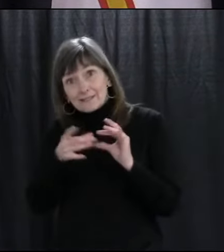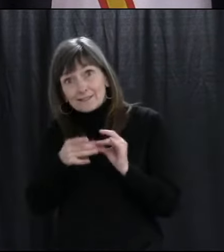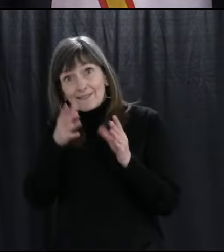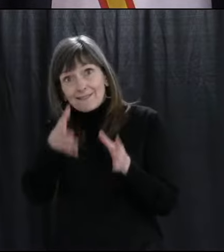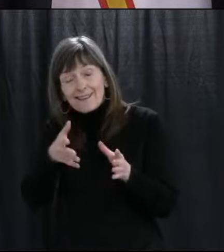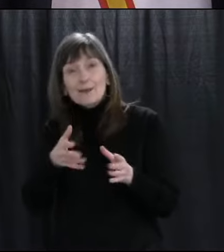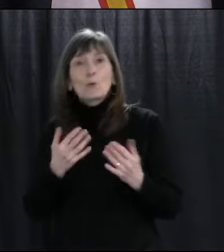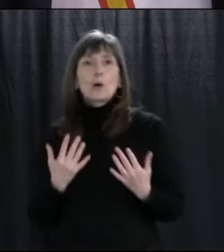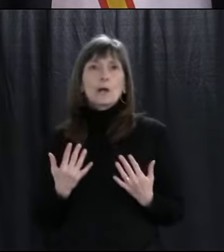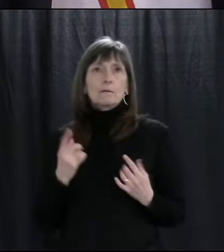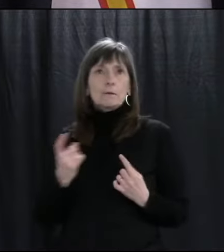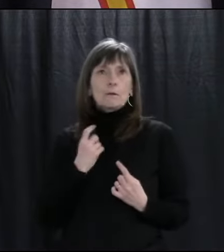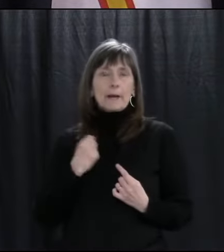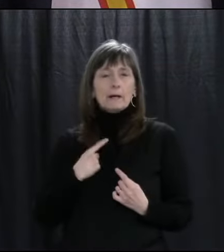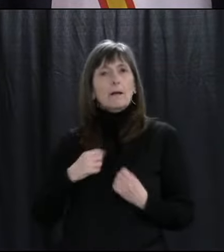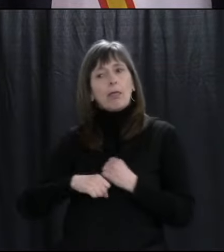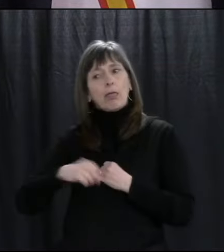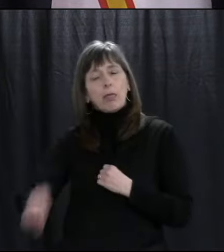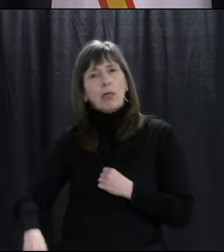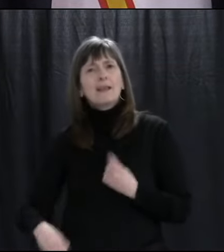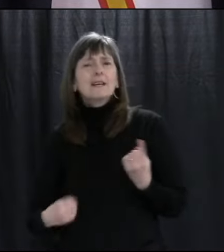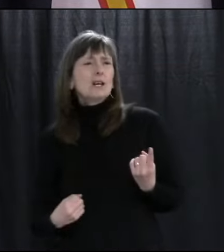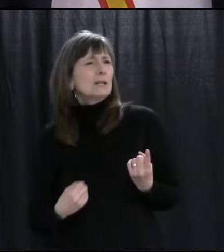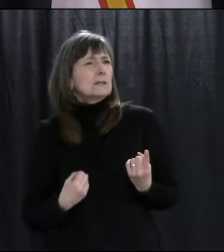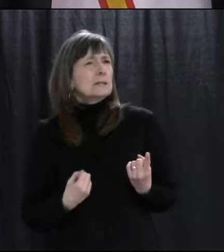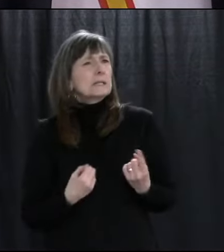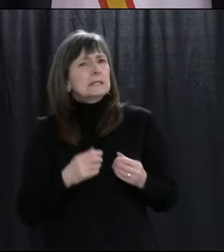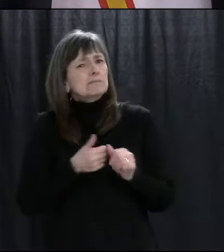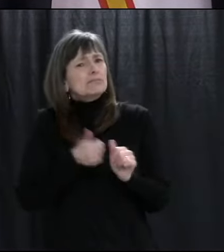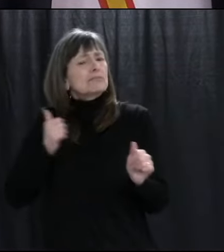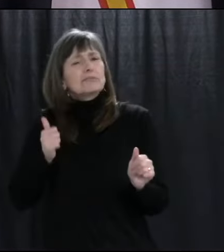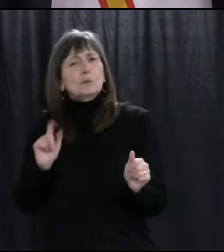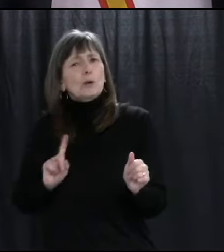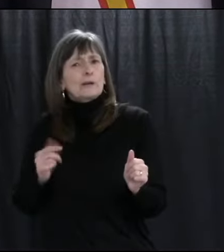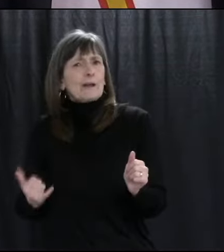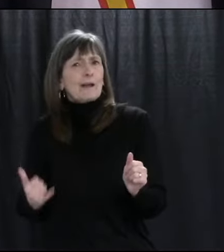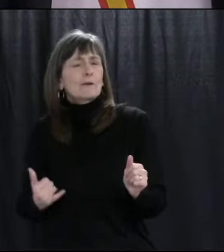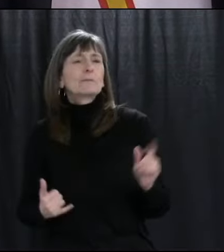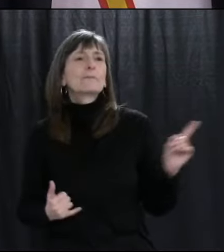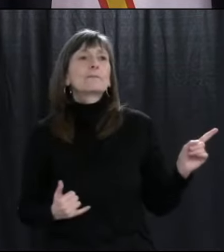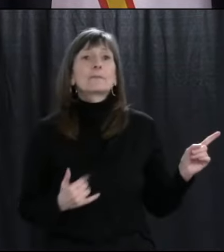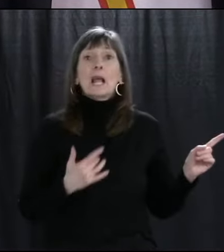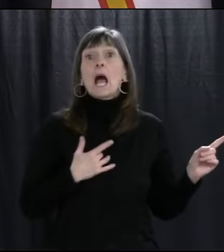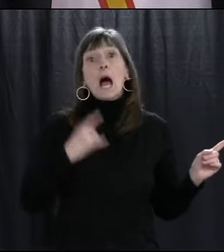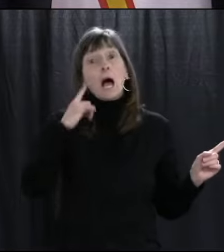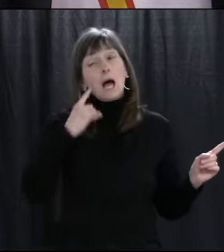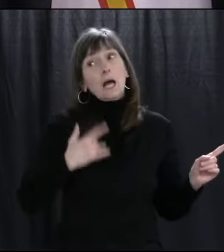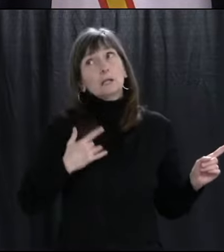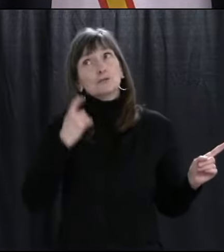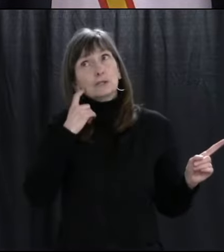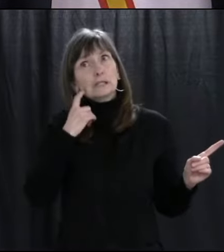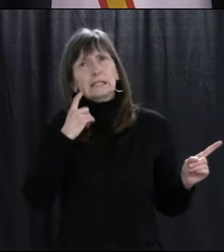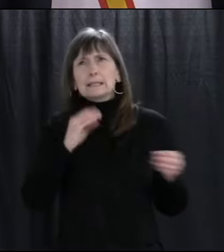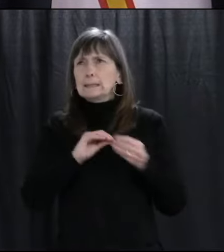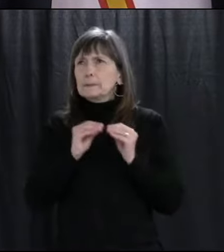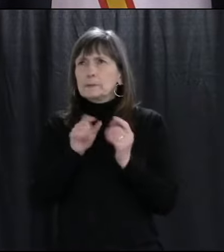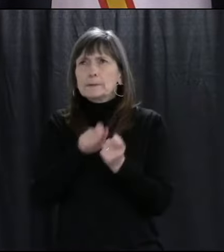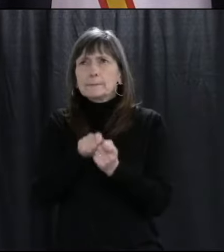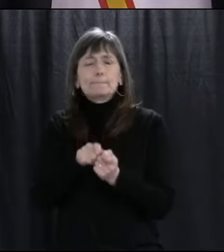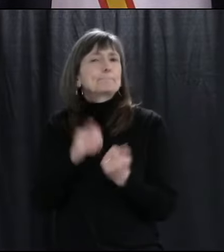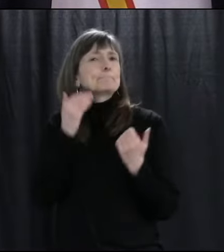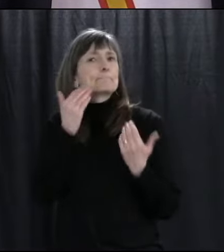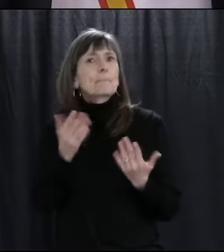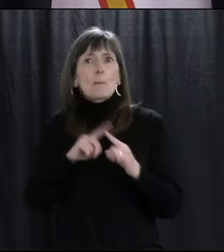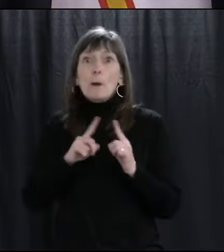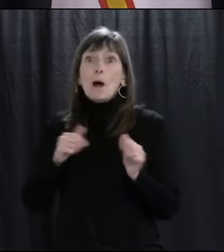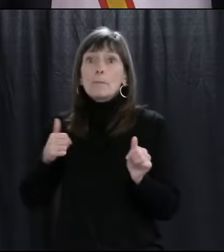wait times right now, and what sort of backlog are we looking at? So I think the backlog has been decreased significantly. I don't have the numbers in front of me right